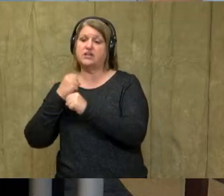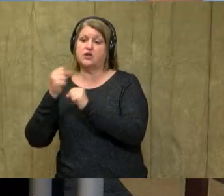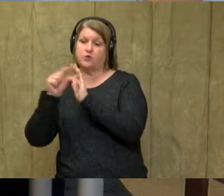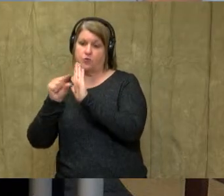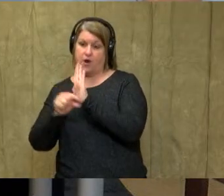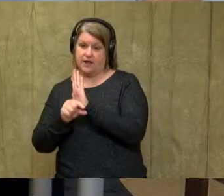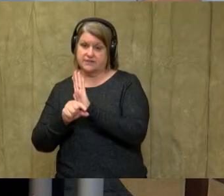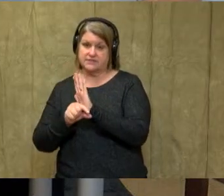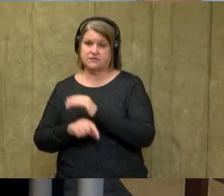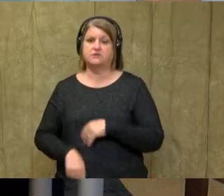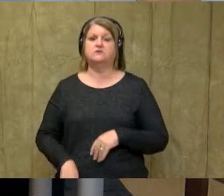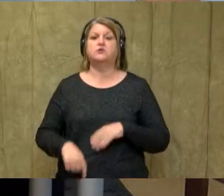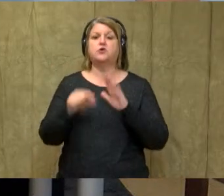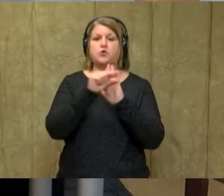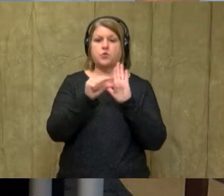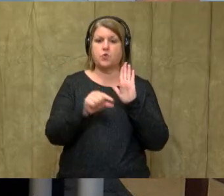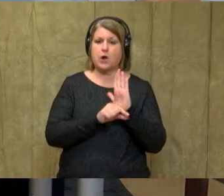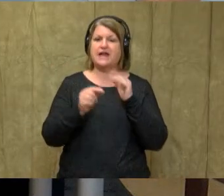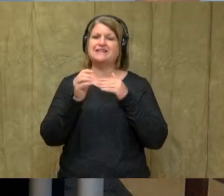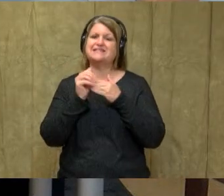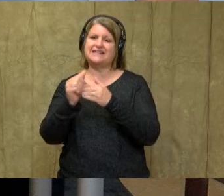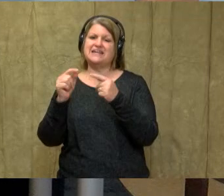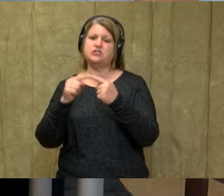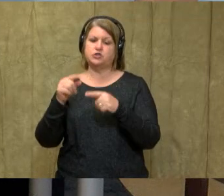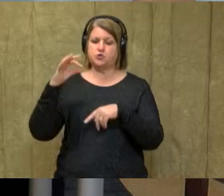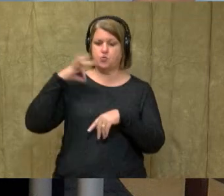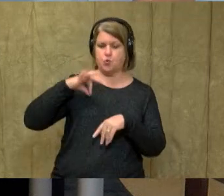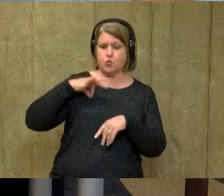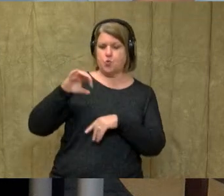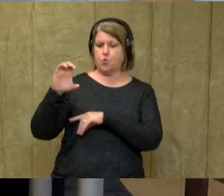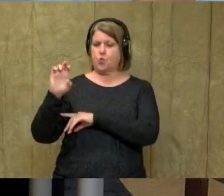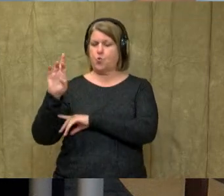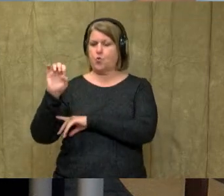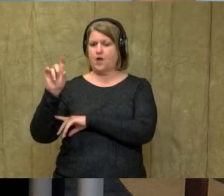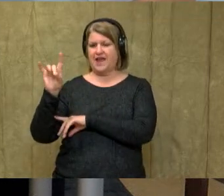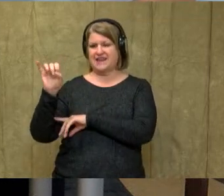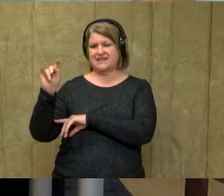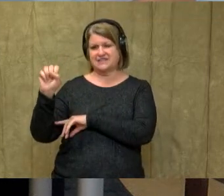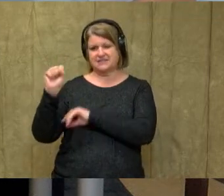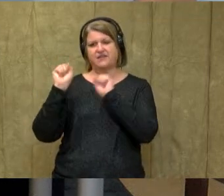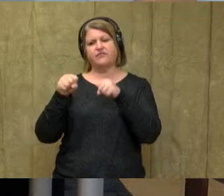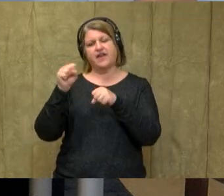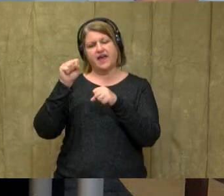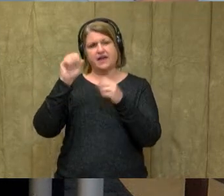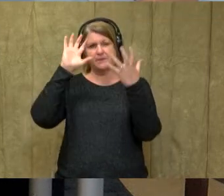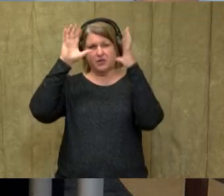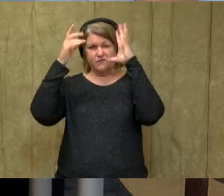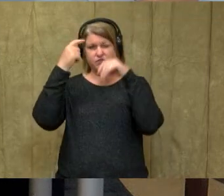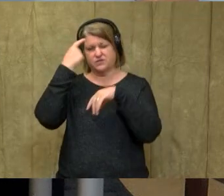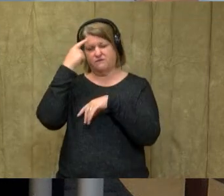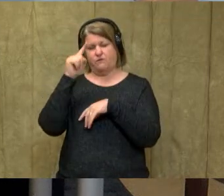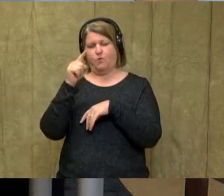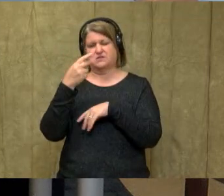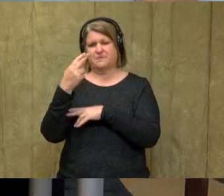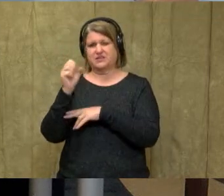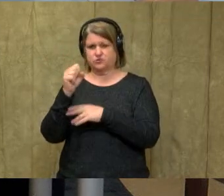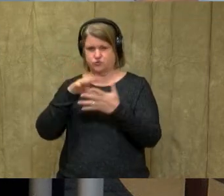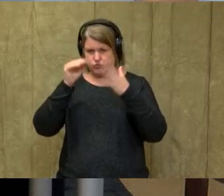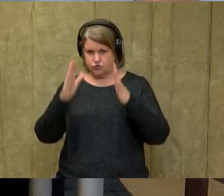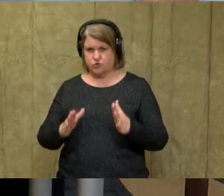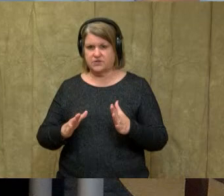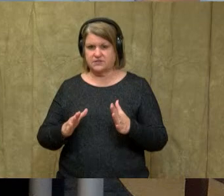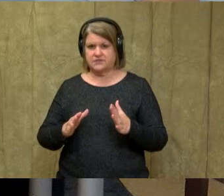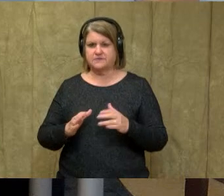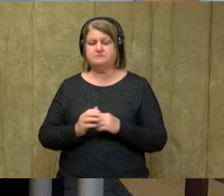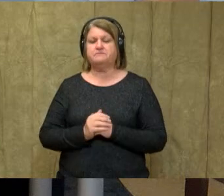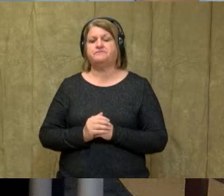to credits, and that's the next biggest thing that can be confusing for some high schoolers, especially when you